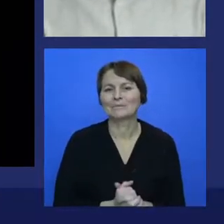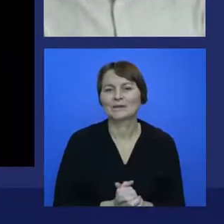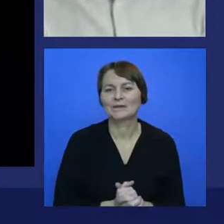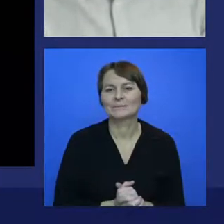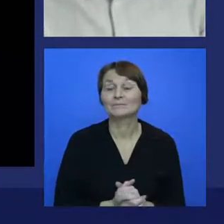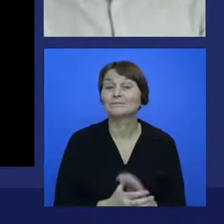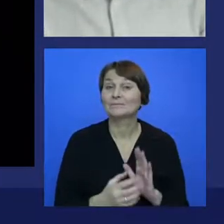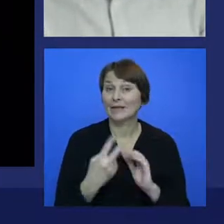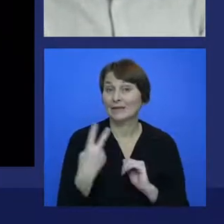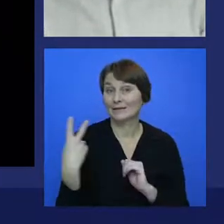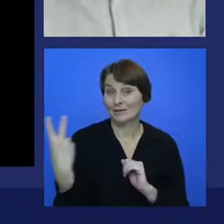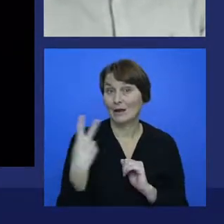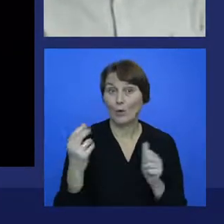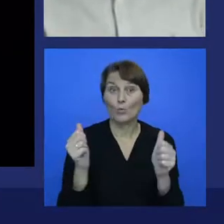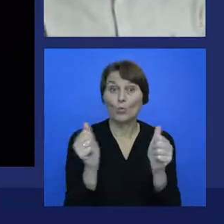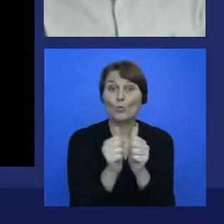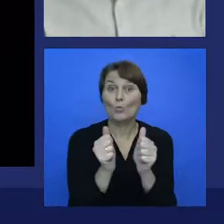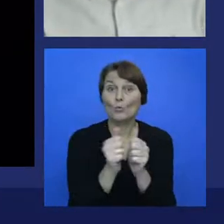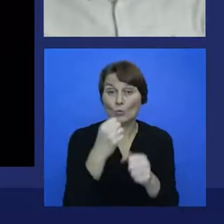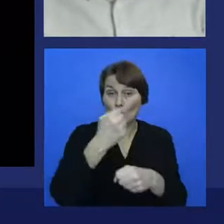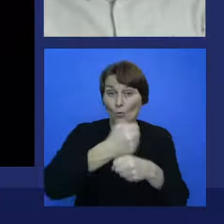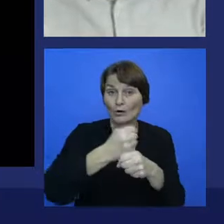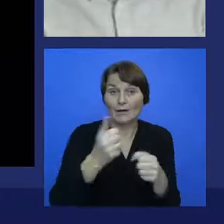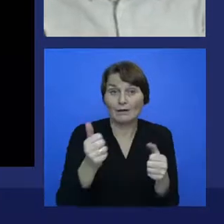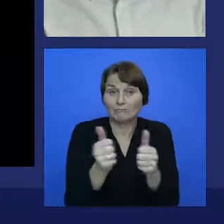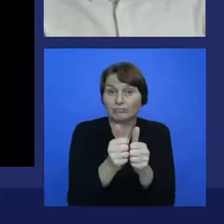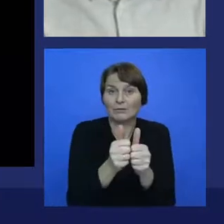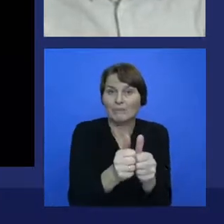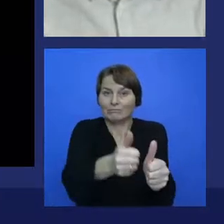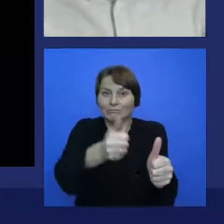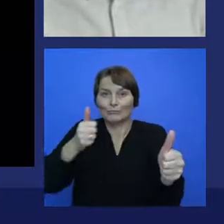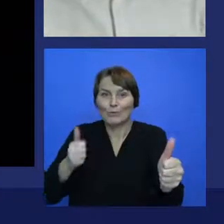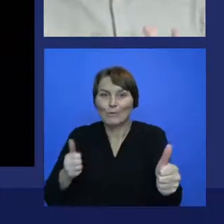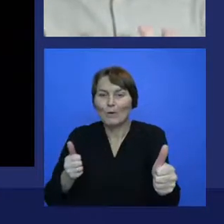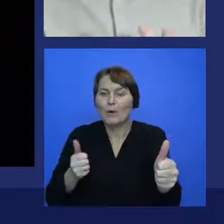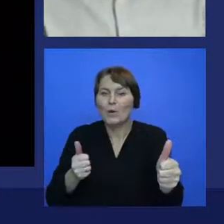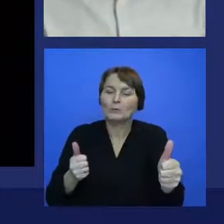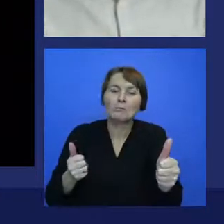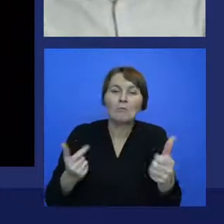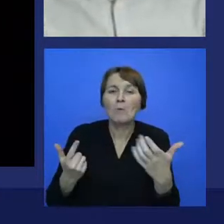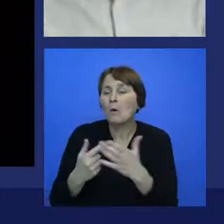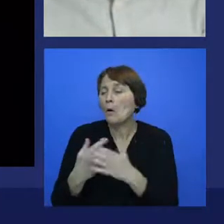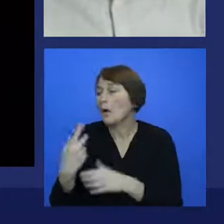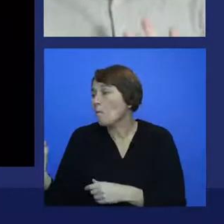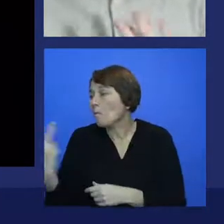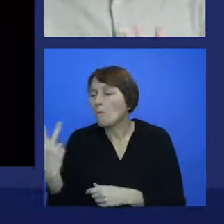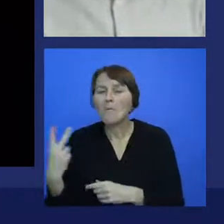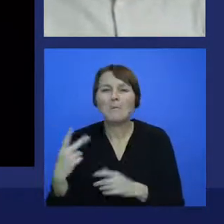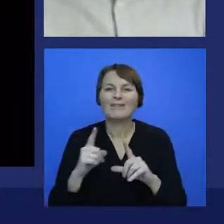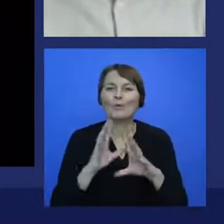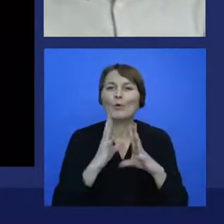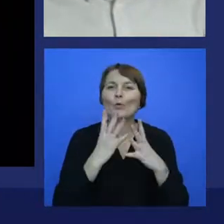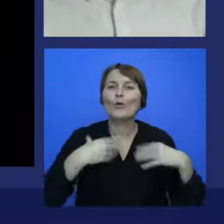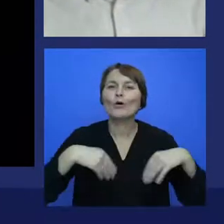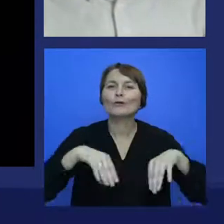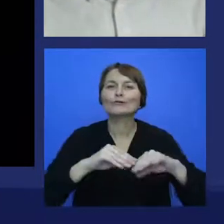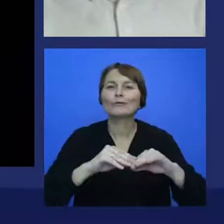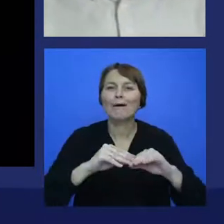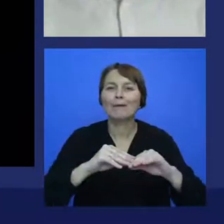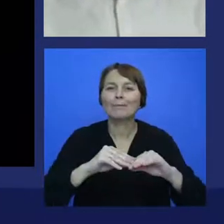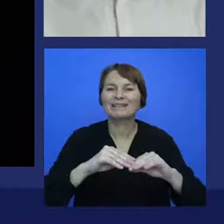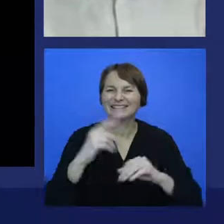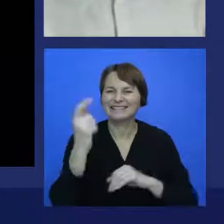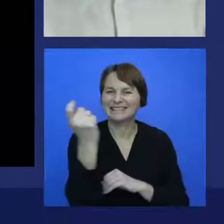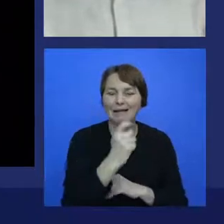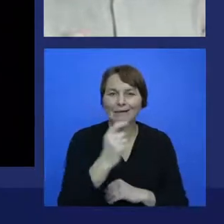working remotely together. We can do sort of design thinking workshops. We can do lots of the tasks that are difficult to